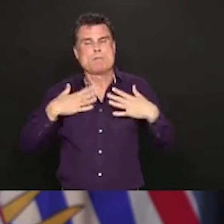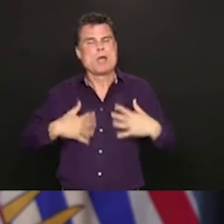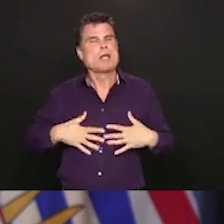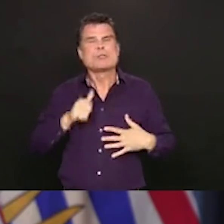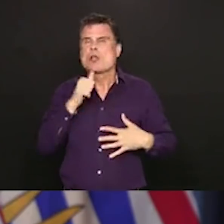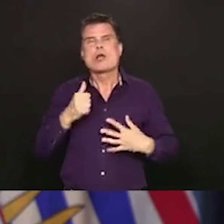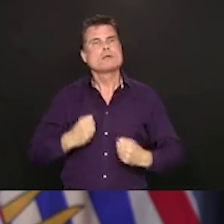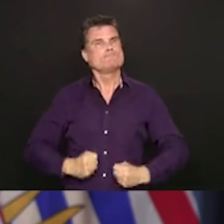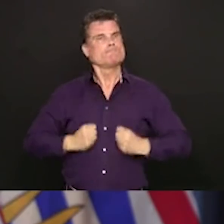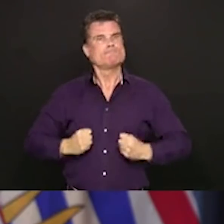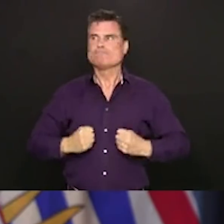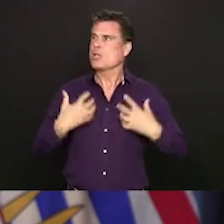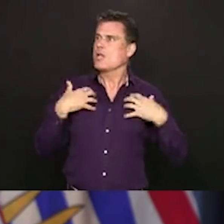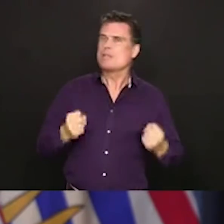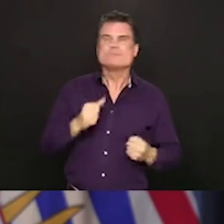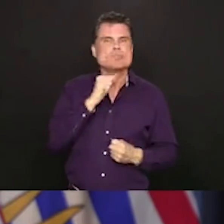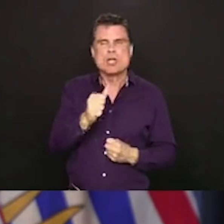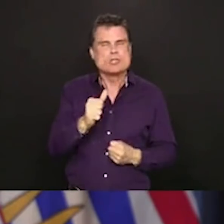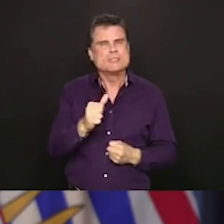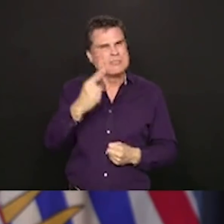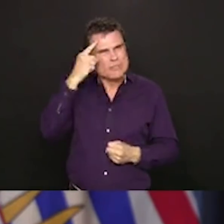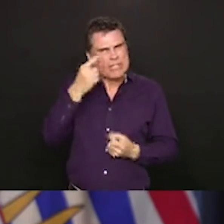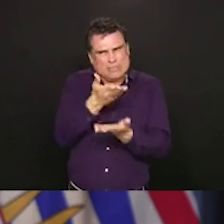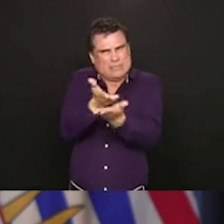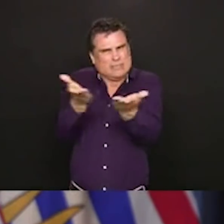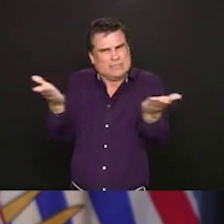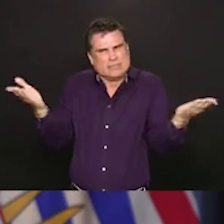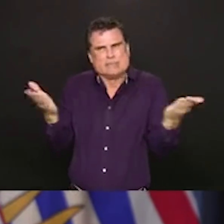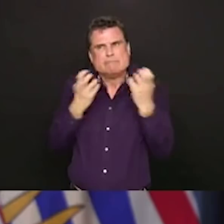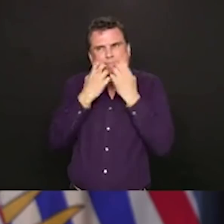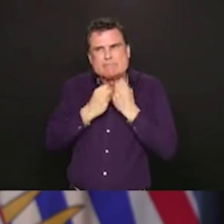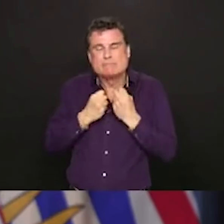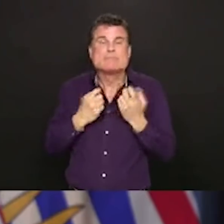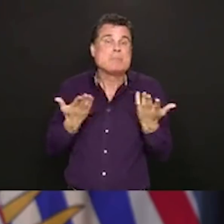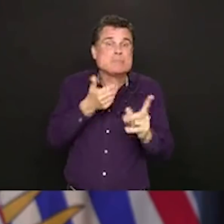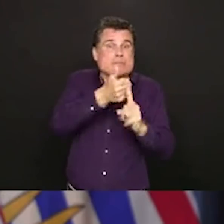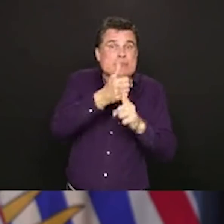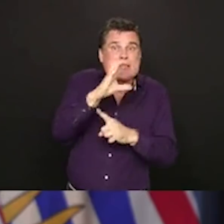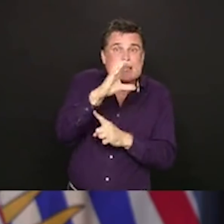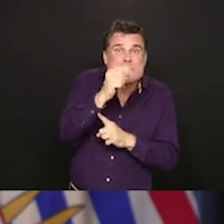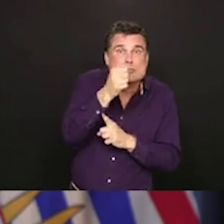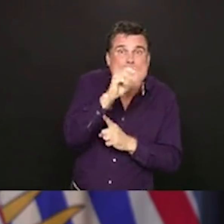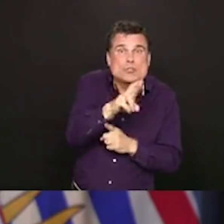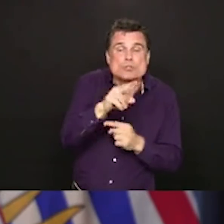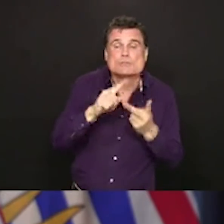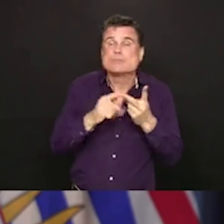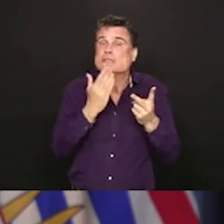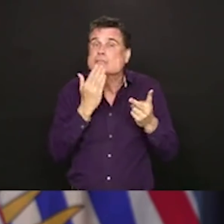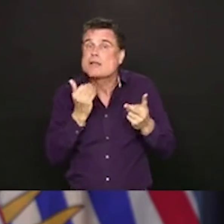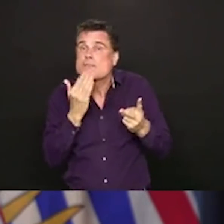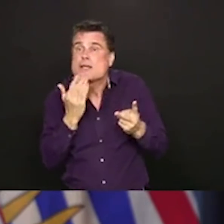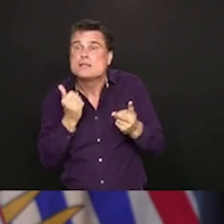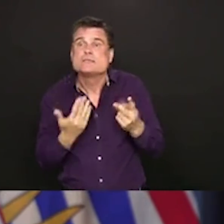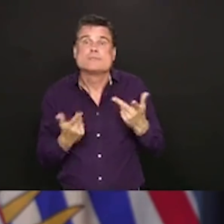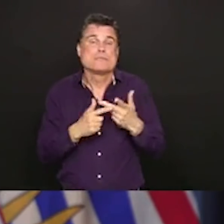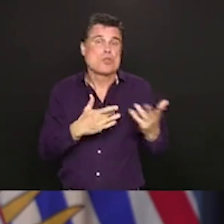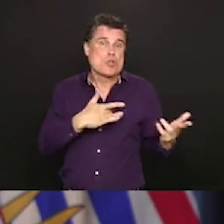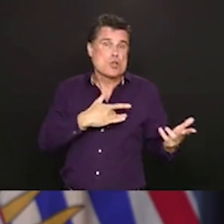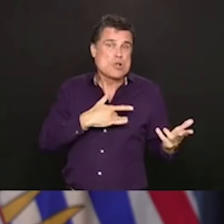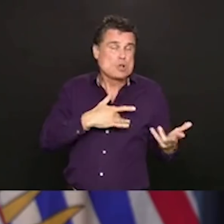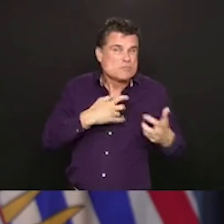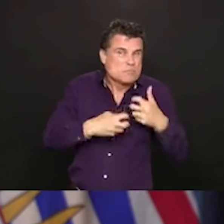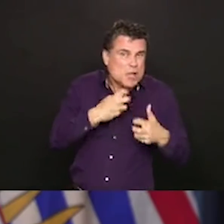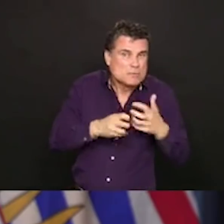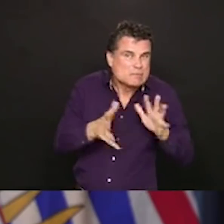if we start transmitting this virus in our communities and and we know that if we become sick and we pass it on the people